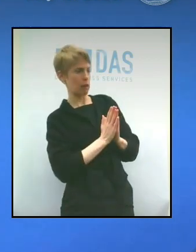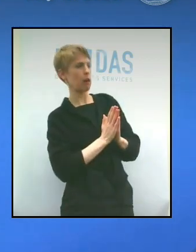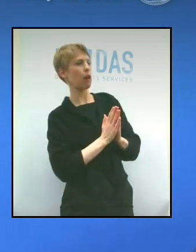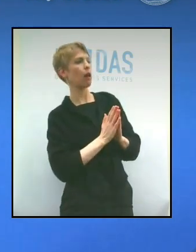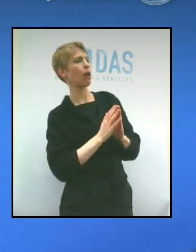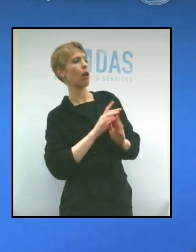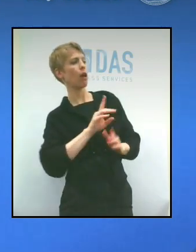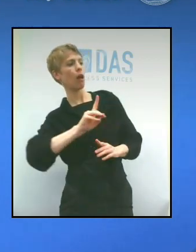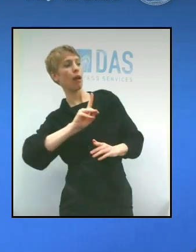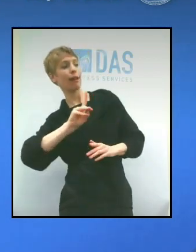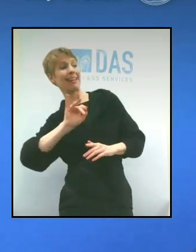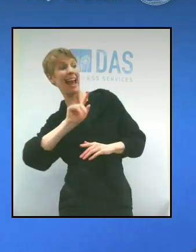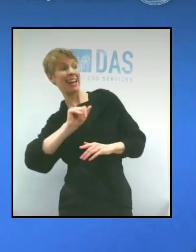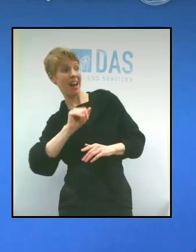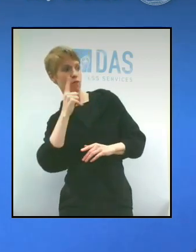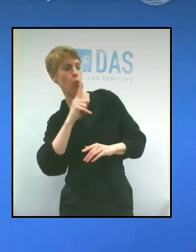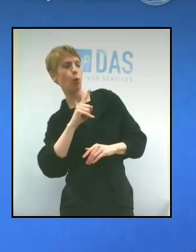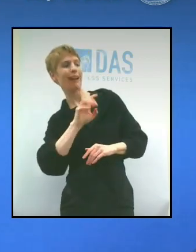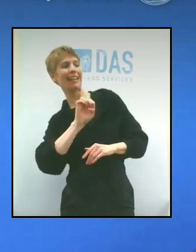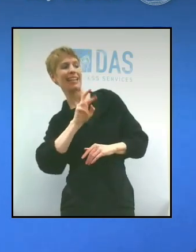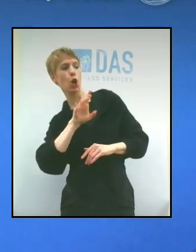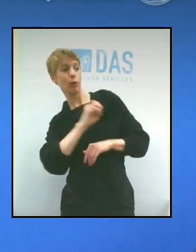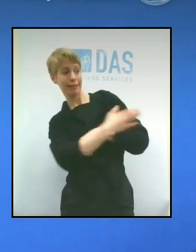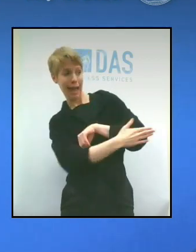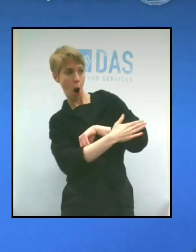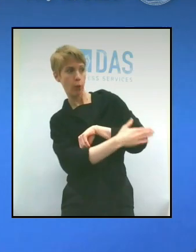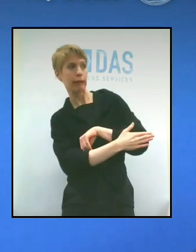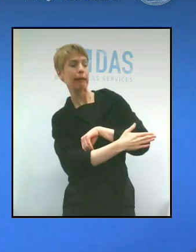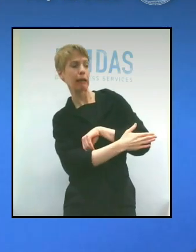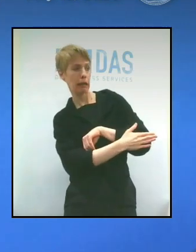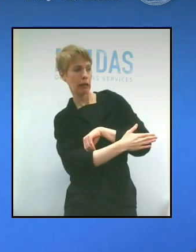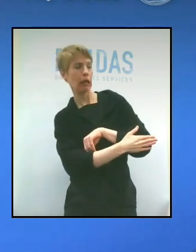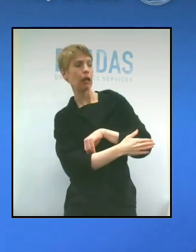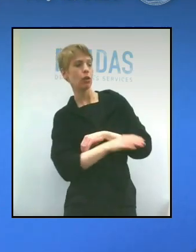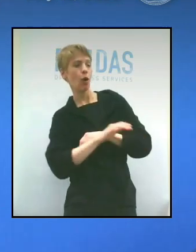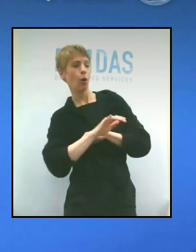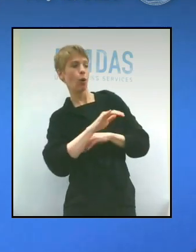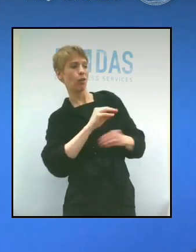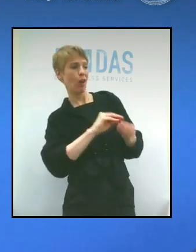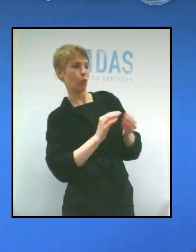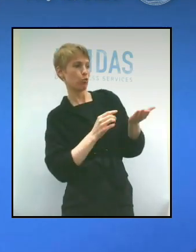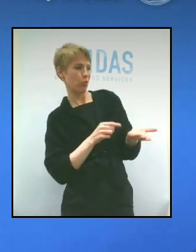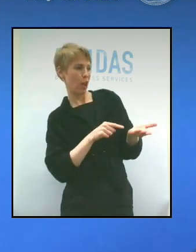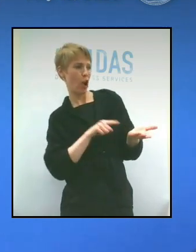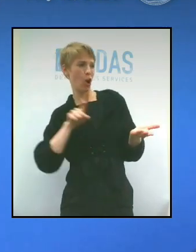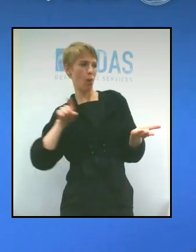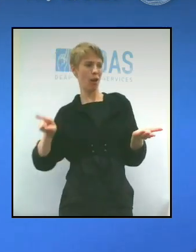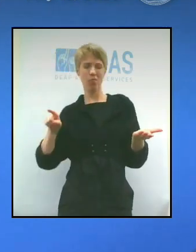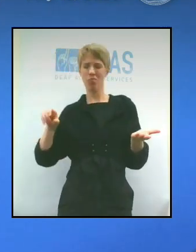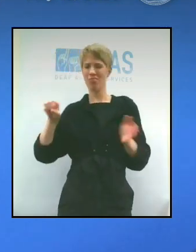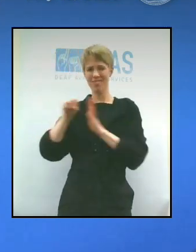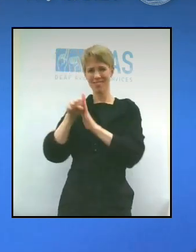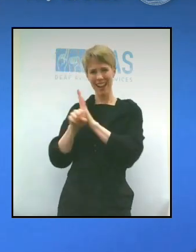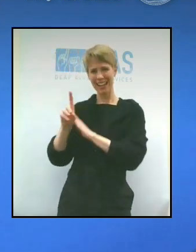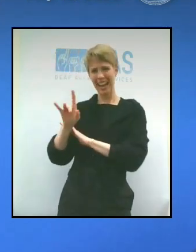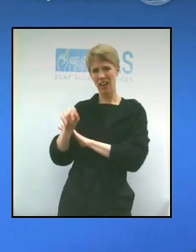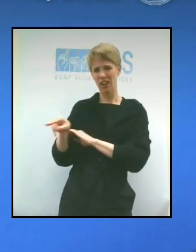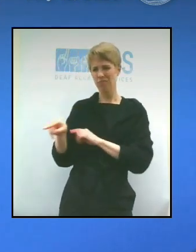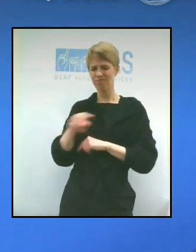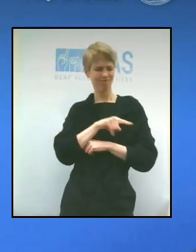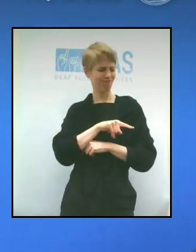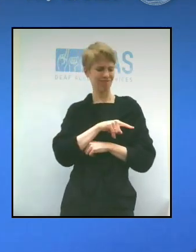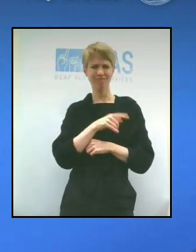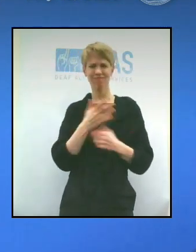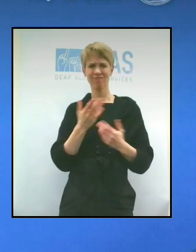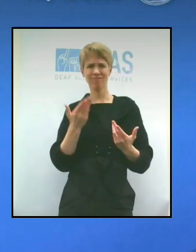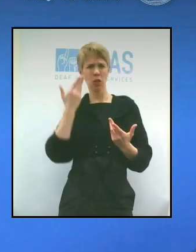just for Erie County, and for some reason, I mean, the numbers just are all a little bit off. I didn't know if maybe that had something to do with maybe they were being provided